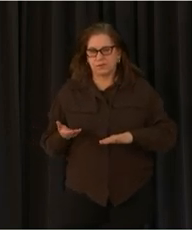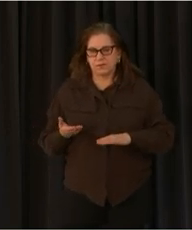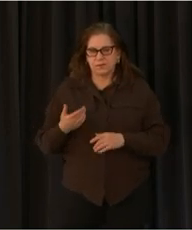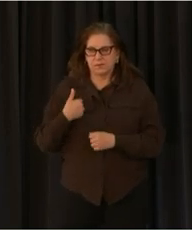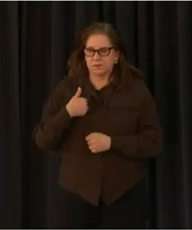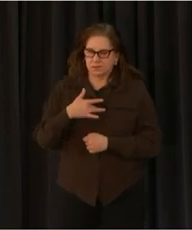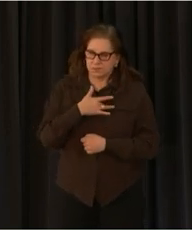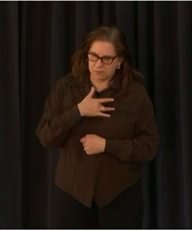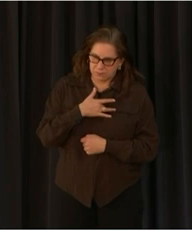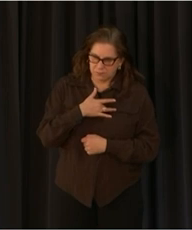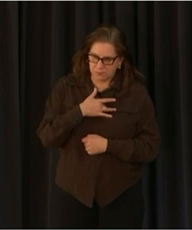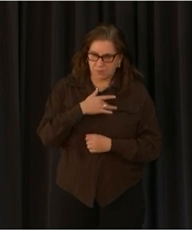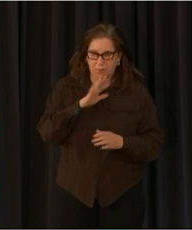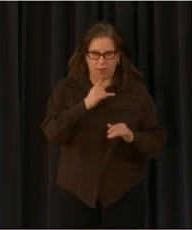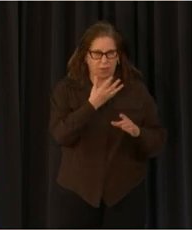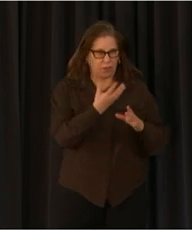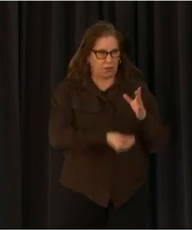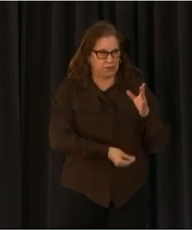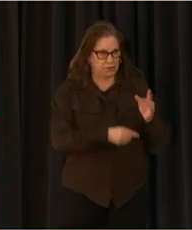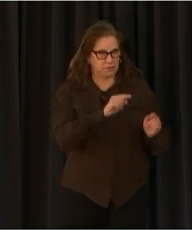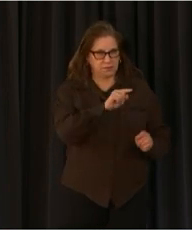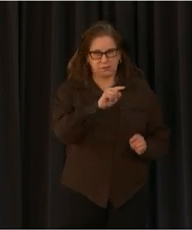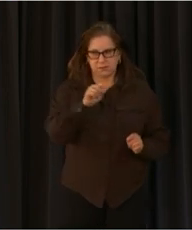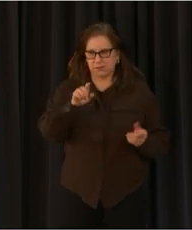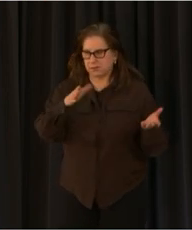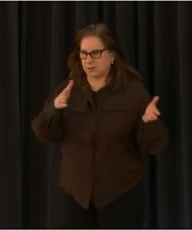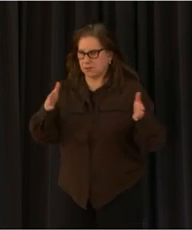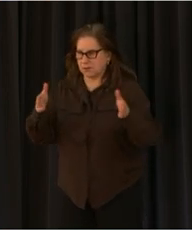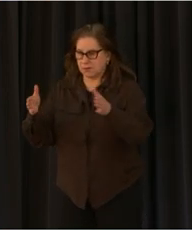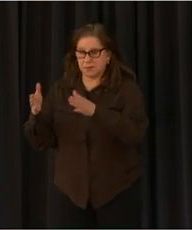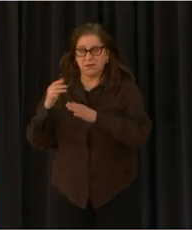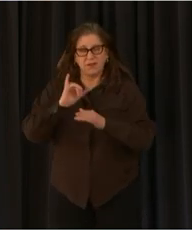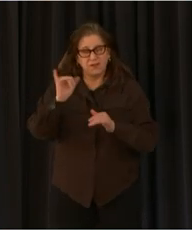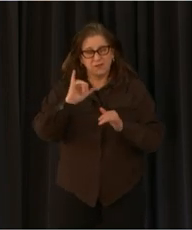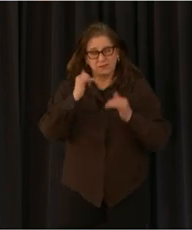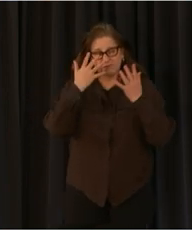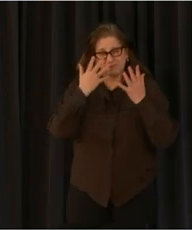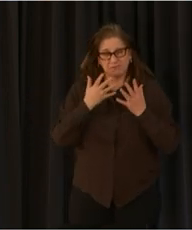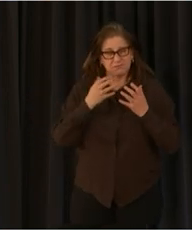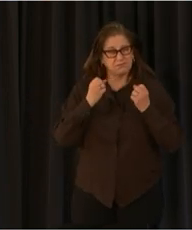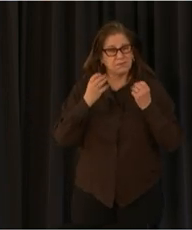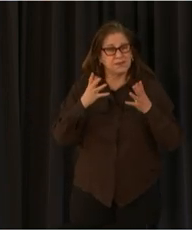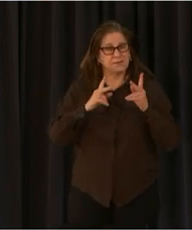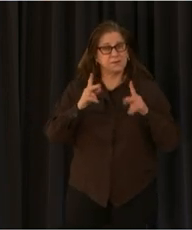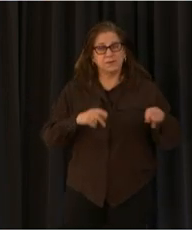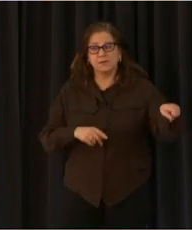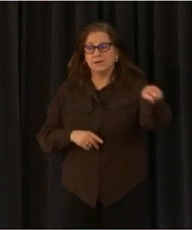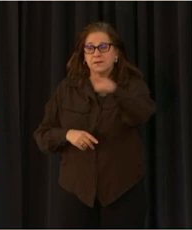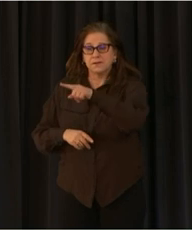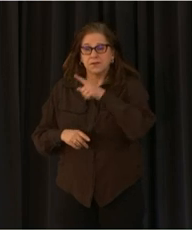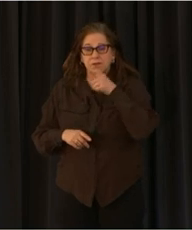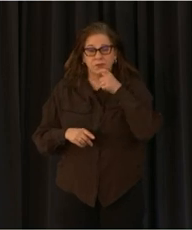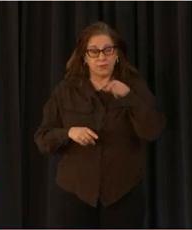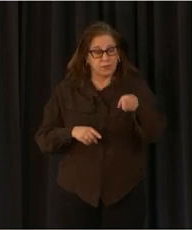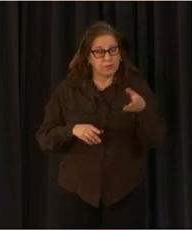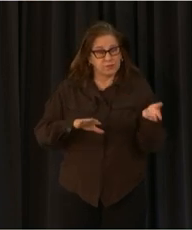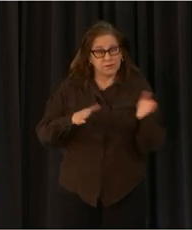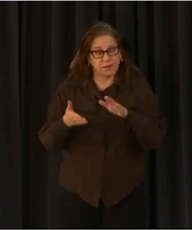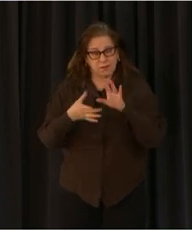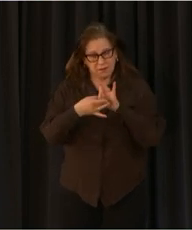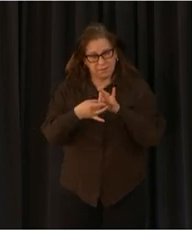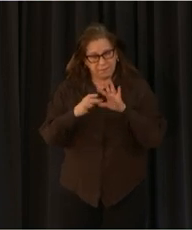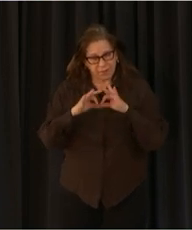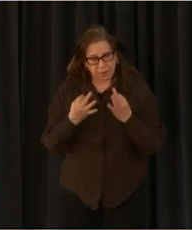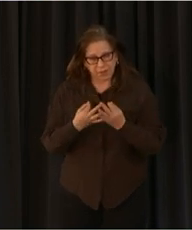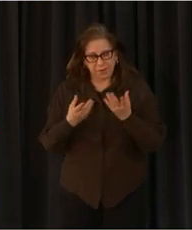by loss, and unfortunately, some families have experienced a disproportionate loss. So we're reminded of